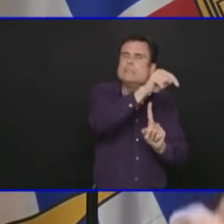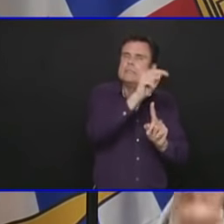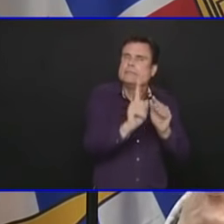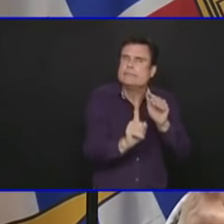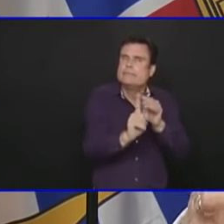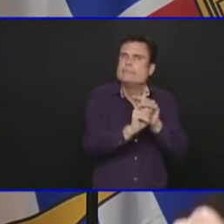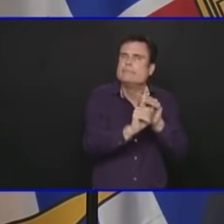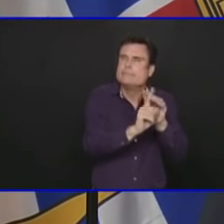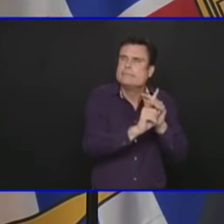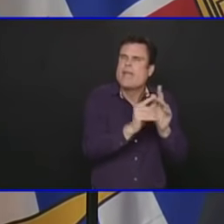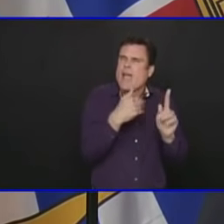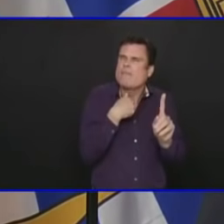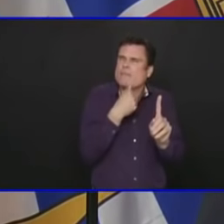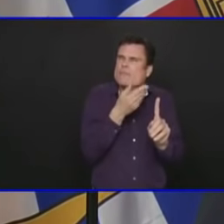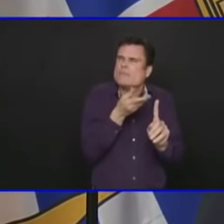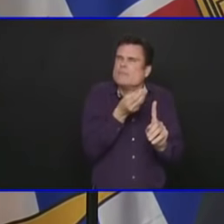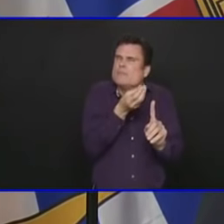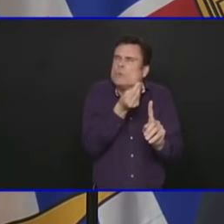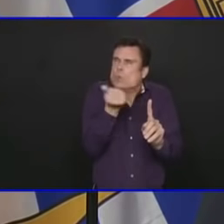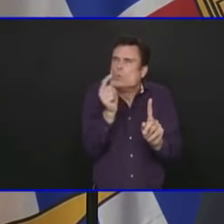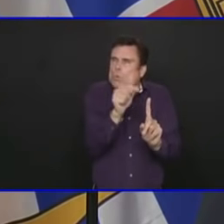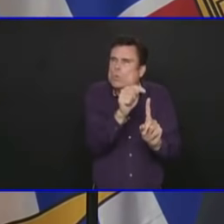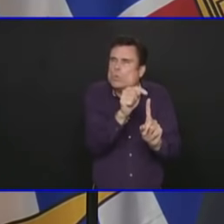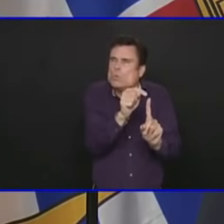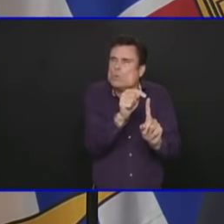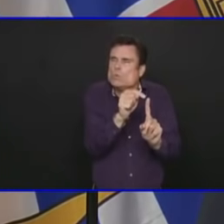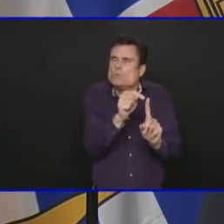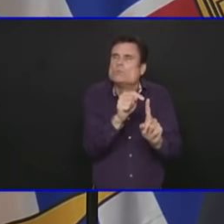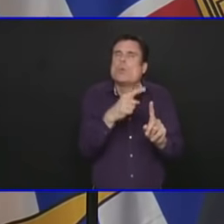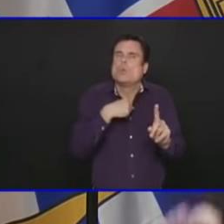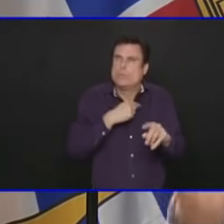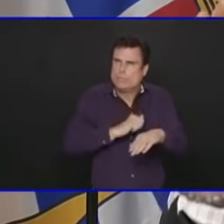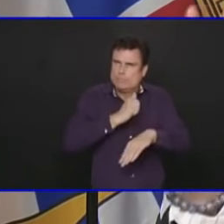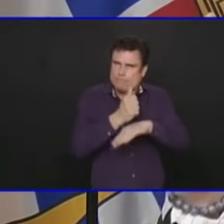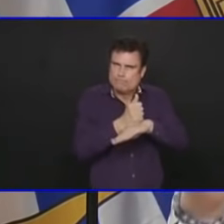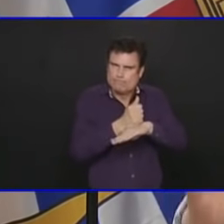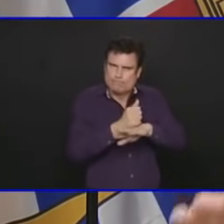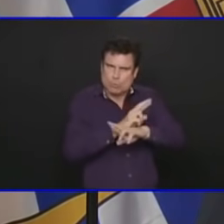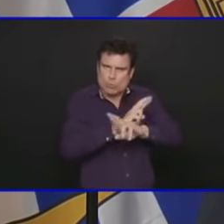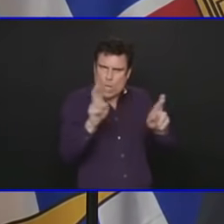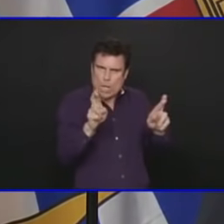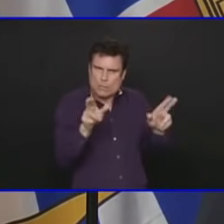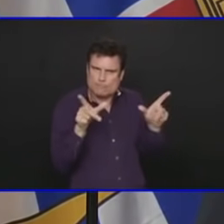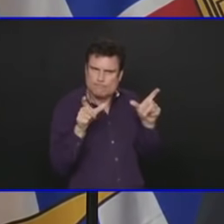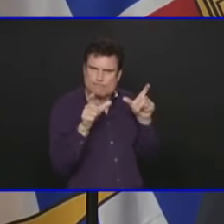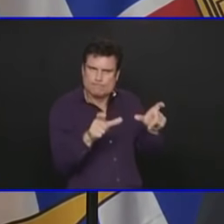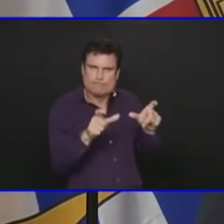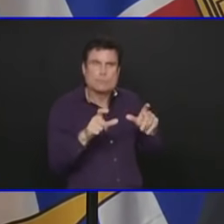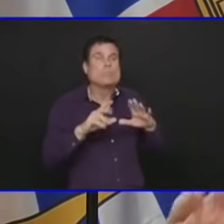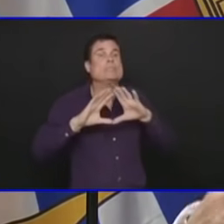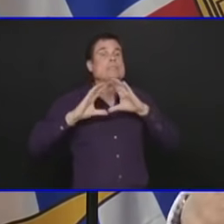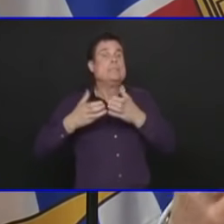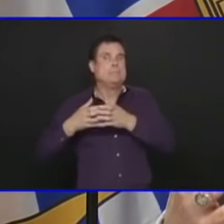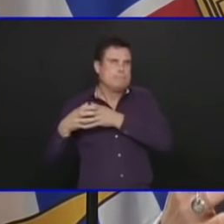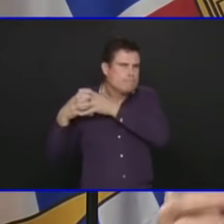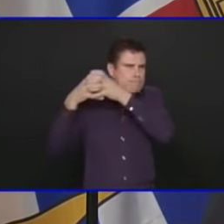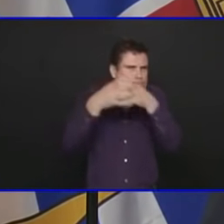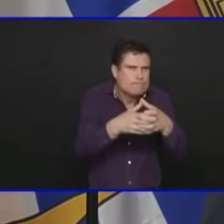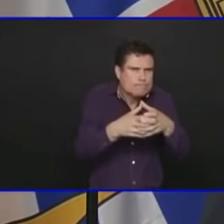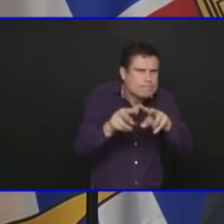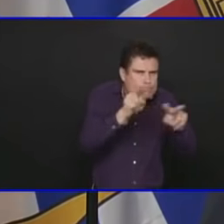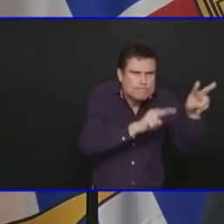team to try and control it. Lionsgate has been in an outbreak setting, and so they have had